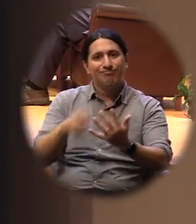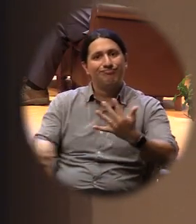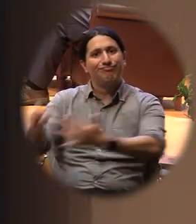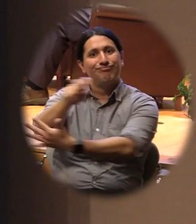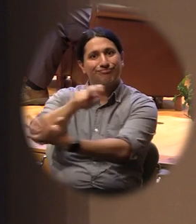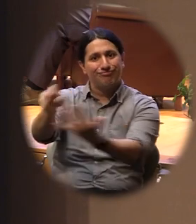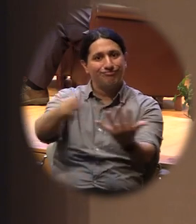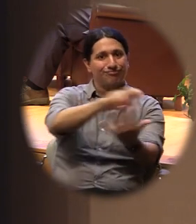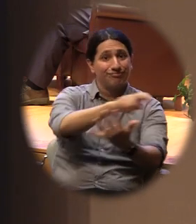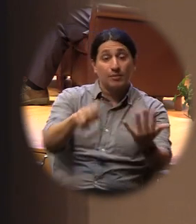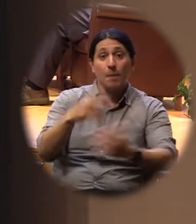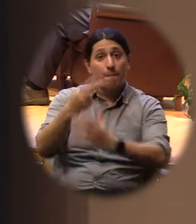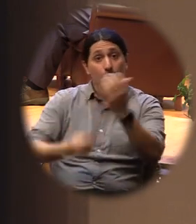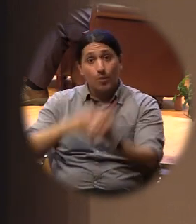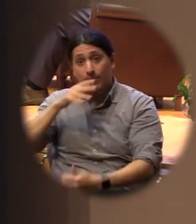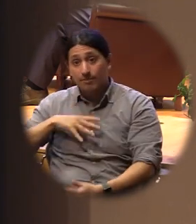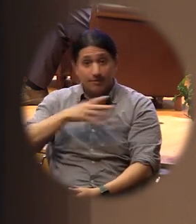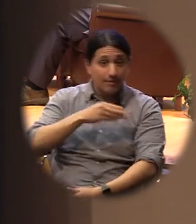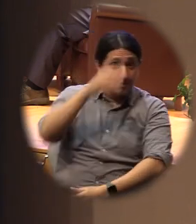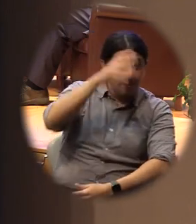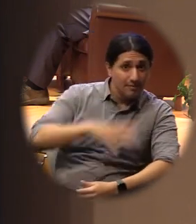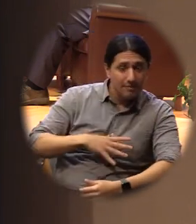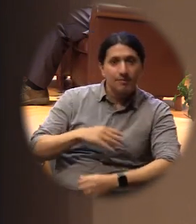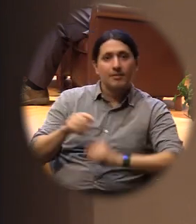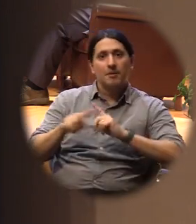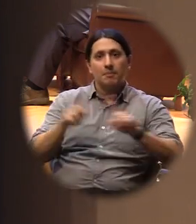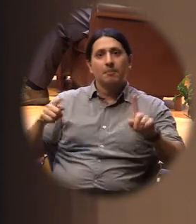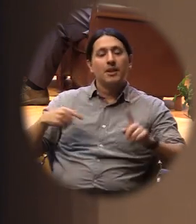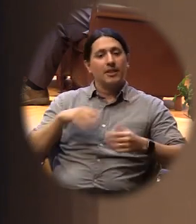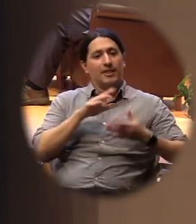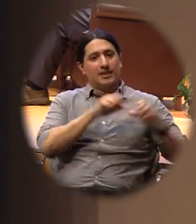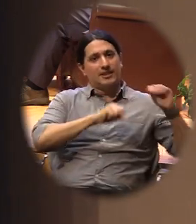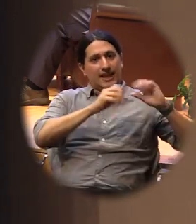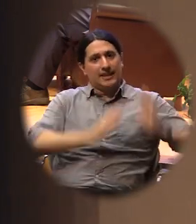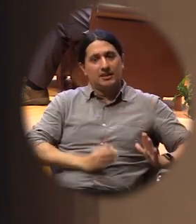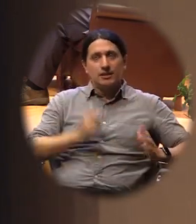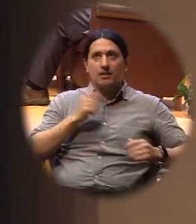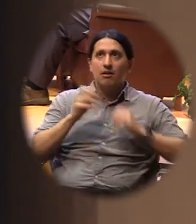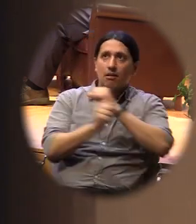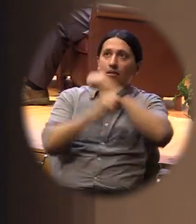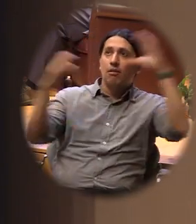a preconceived notion about the faithful female.